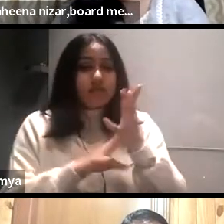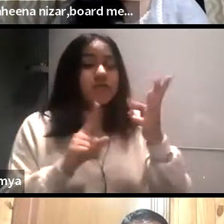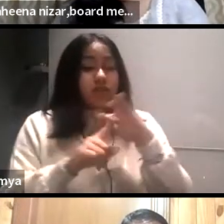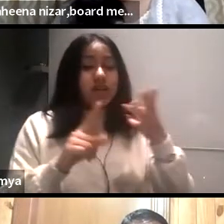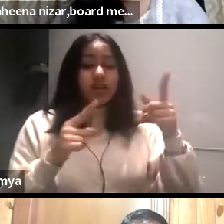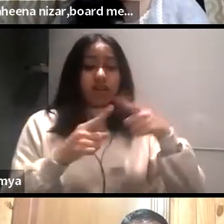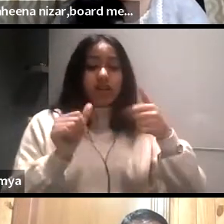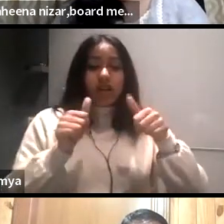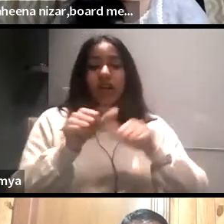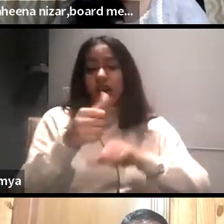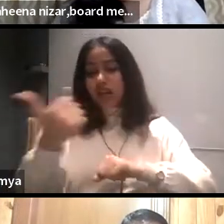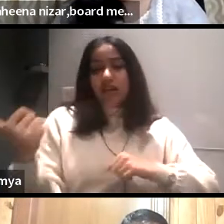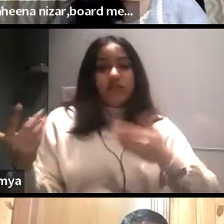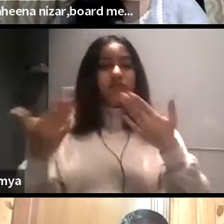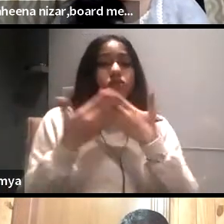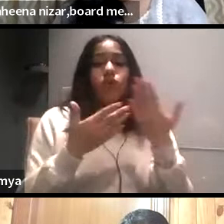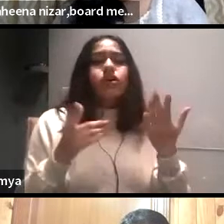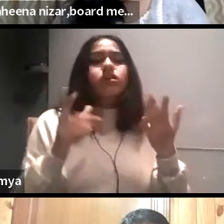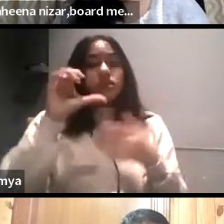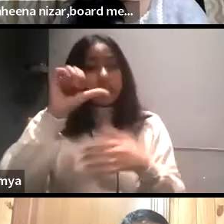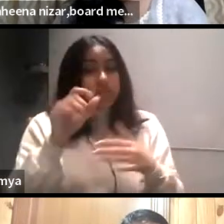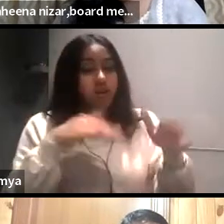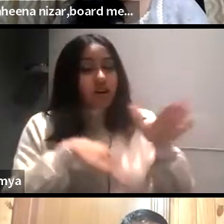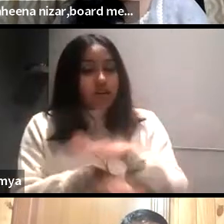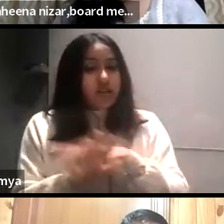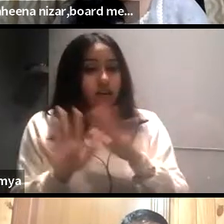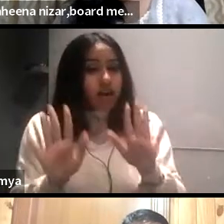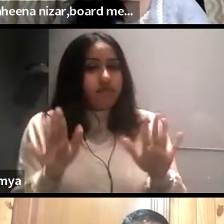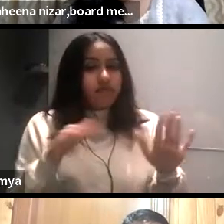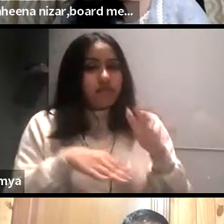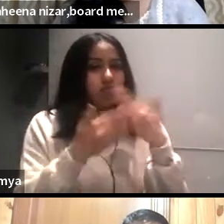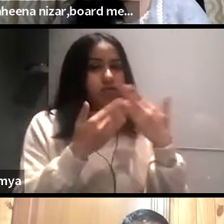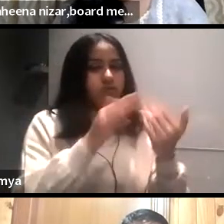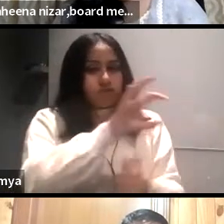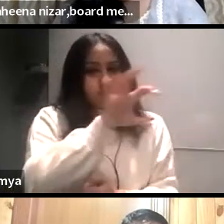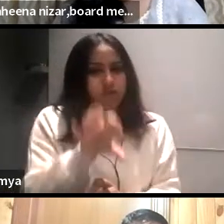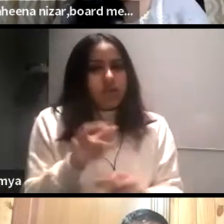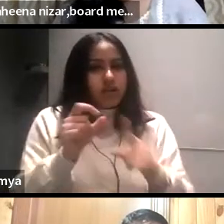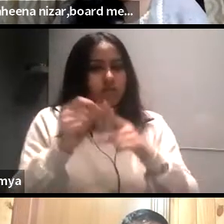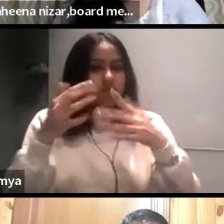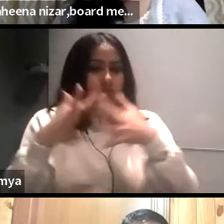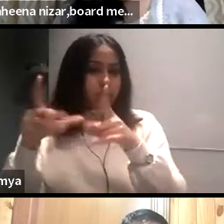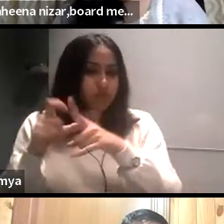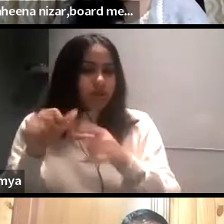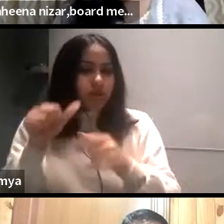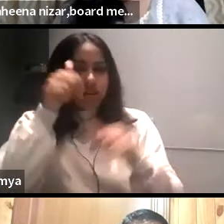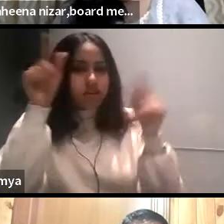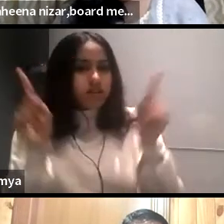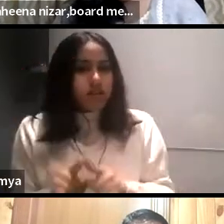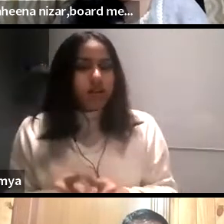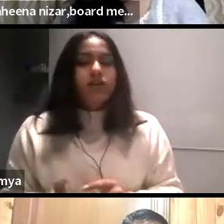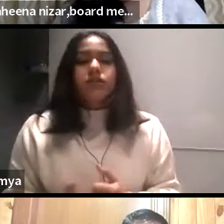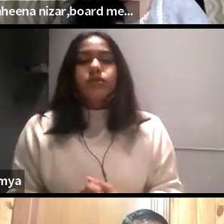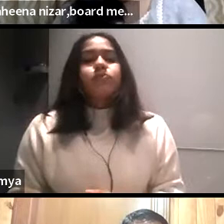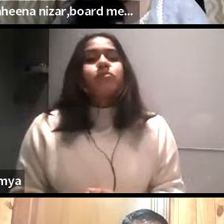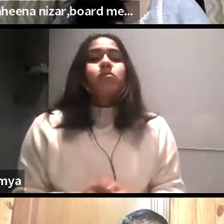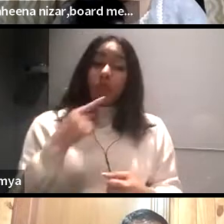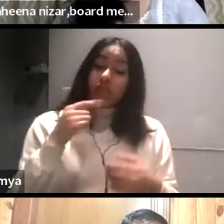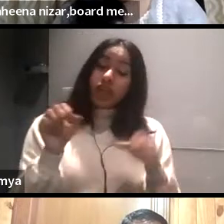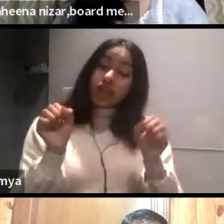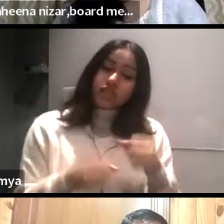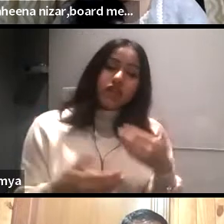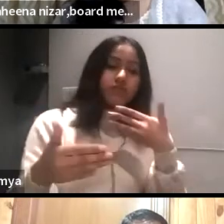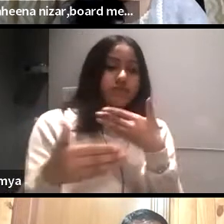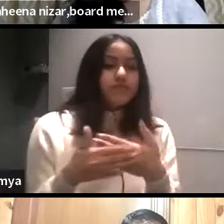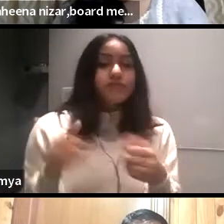other institutions. We have 9 national institutions when it comes to persons with disabilities in India. So we were working very closely with